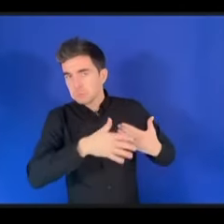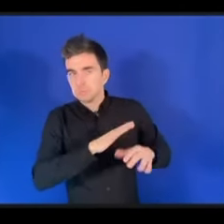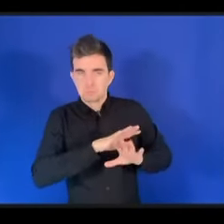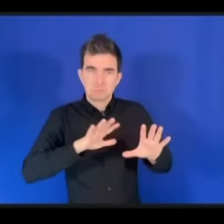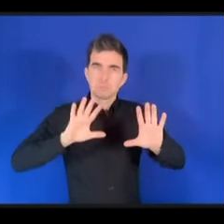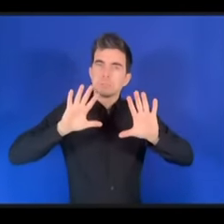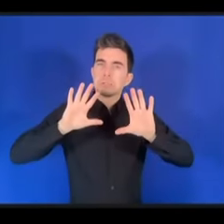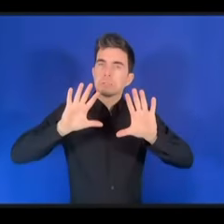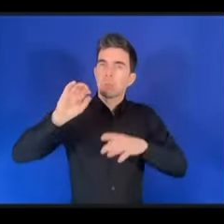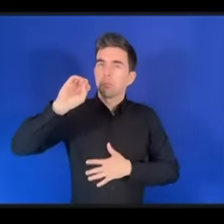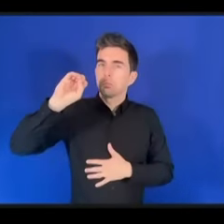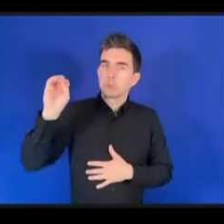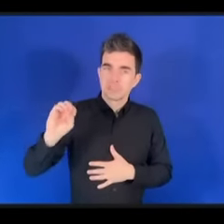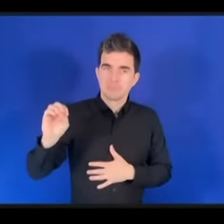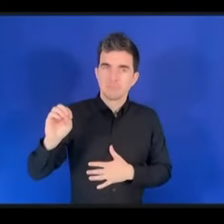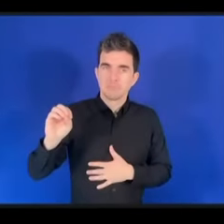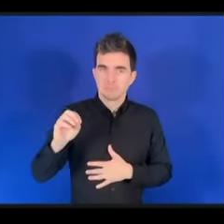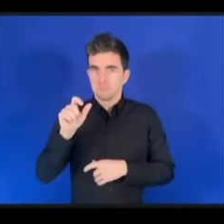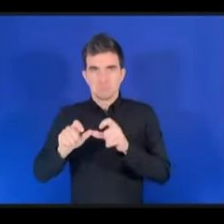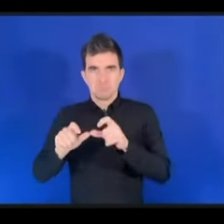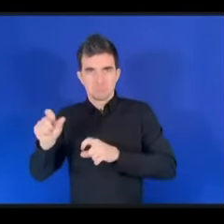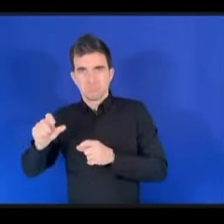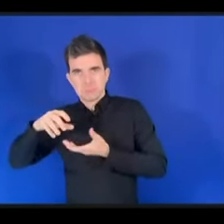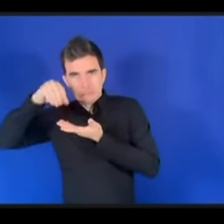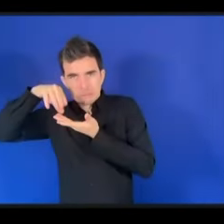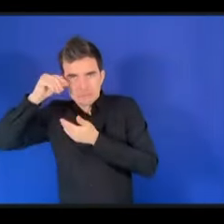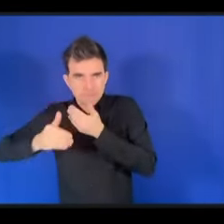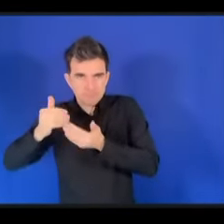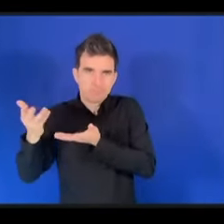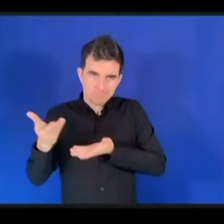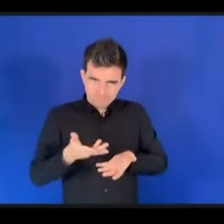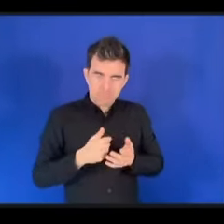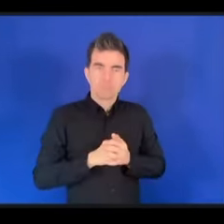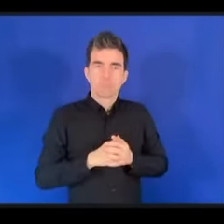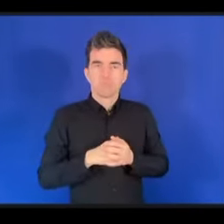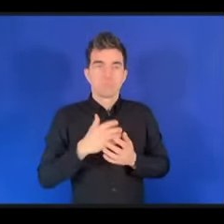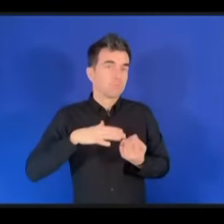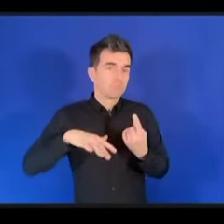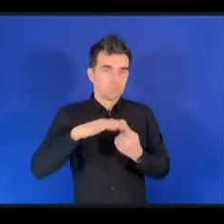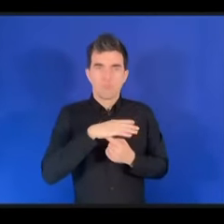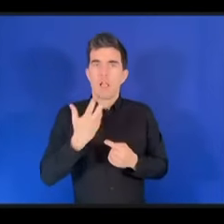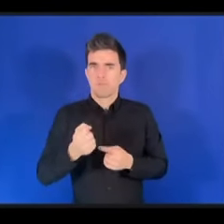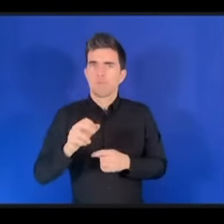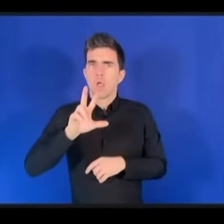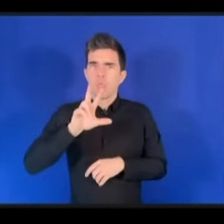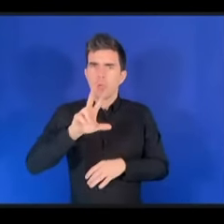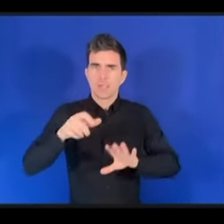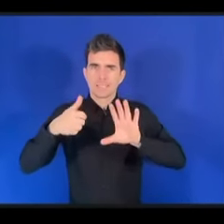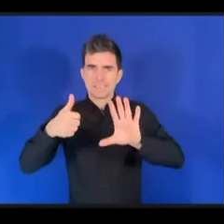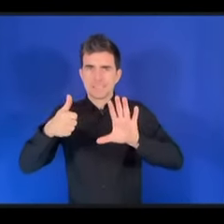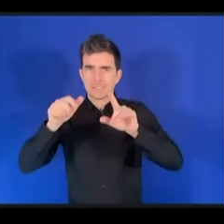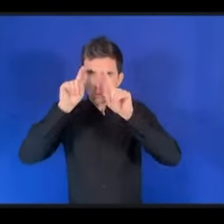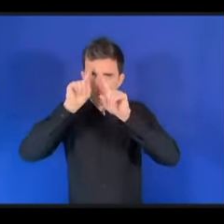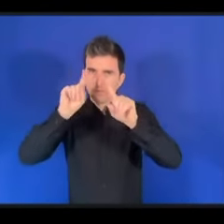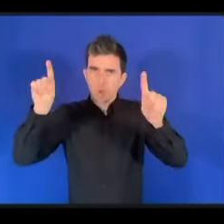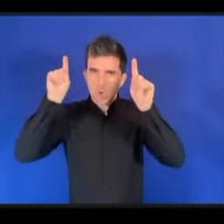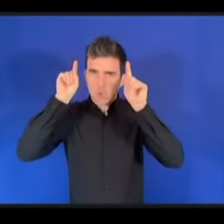and colleges in Kyoto, and there are more than 15,000 students in